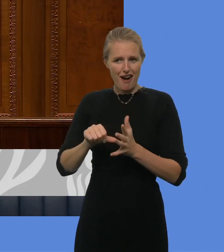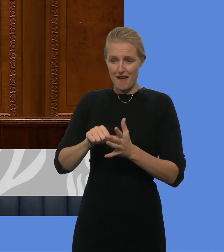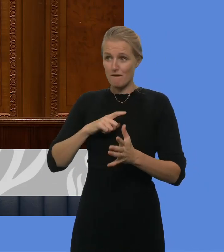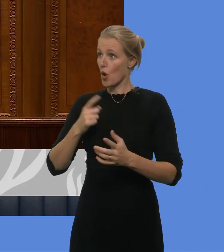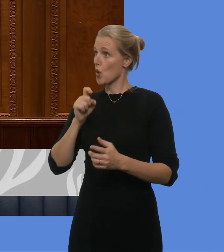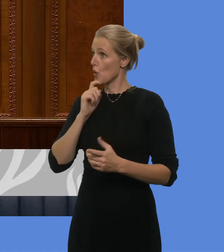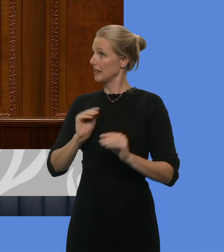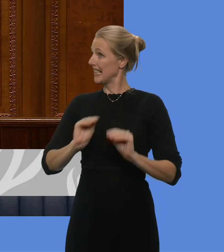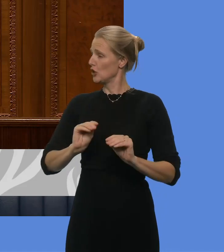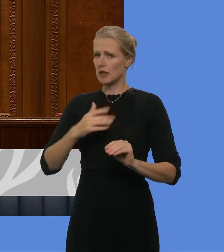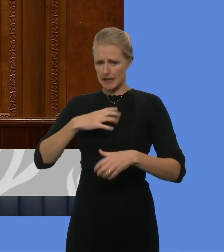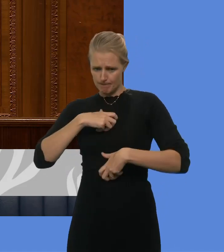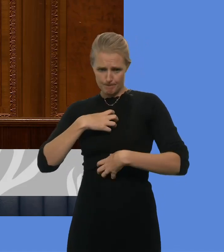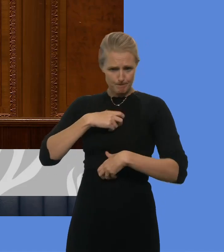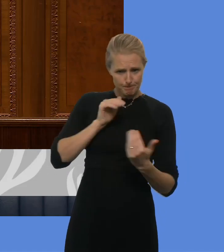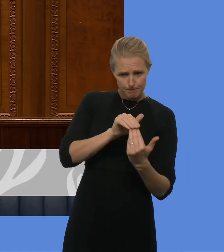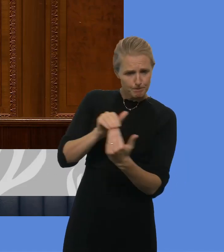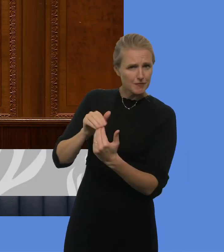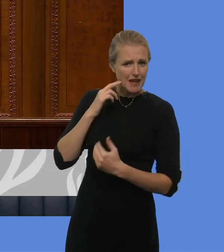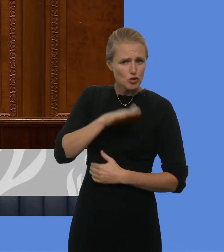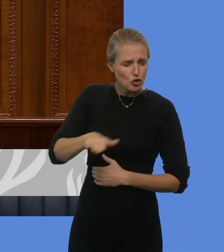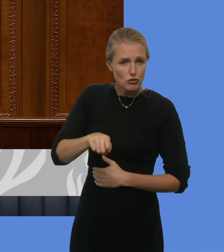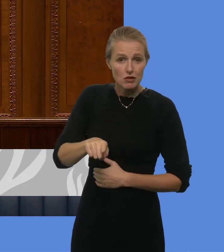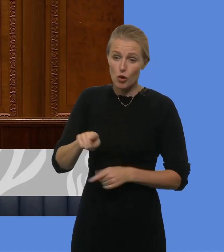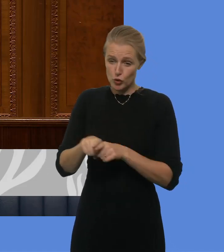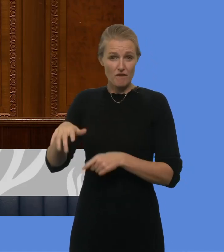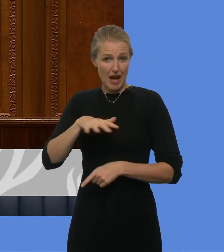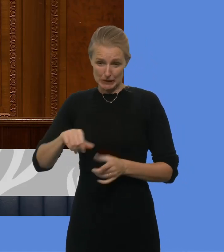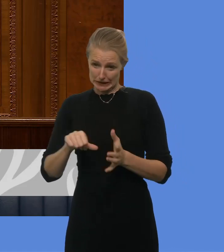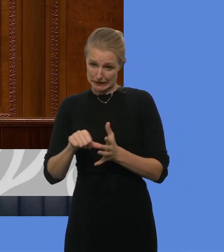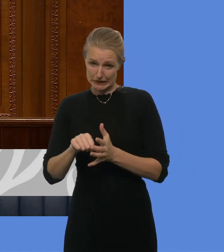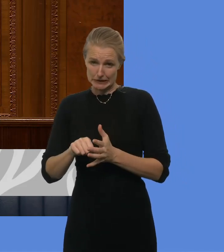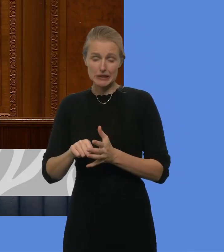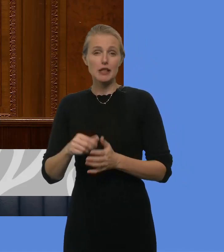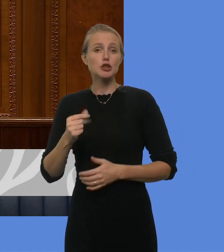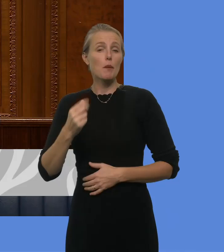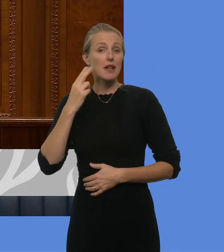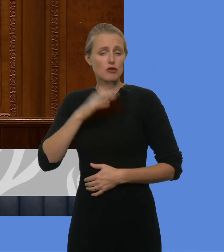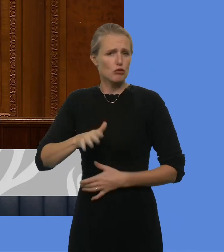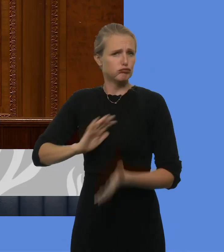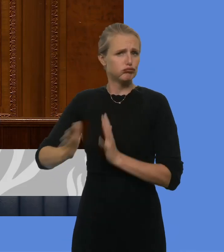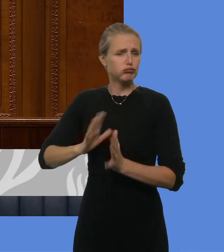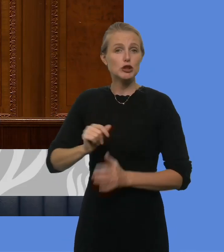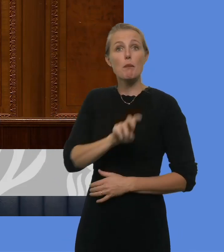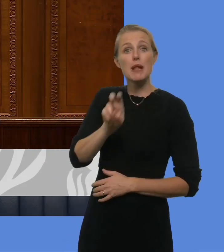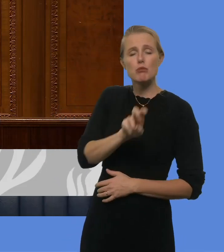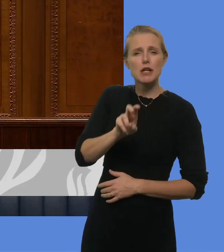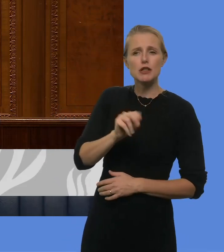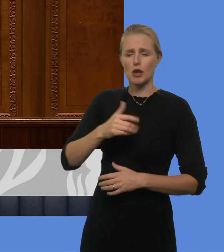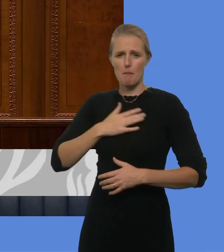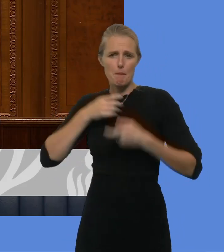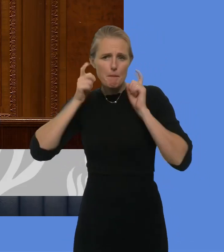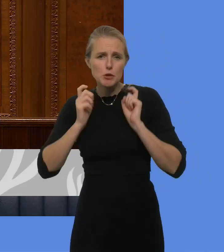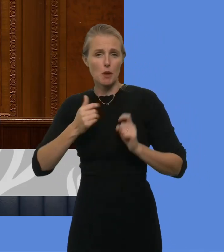information as possible as early as possible. Some deaf children use sign language and some lip read. Others will use hearing aids or